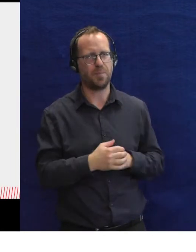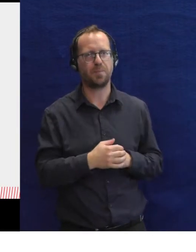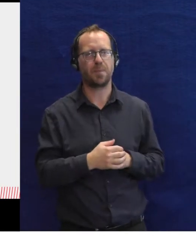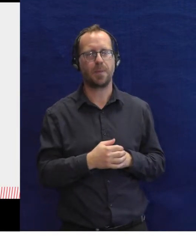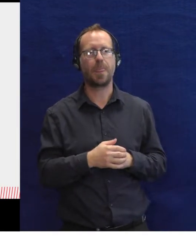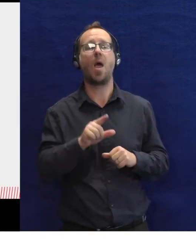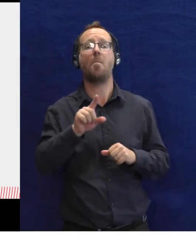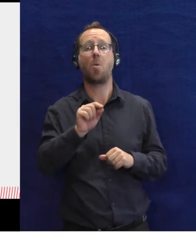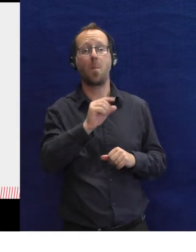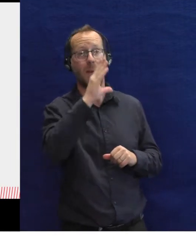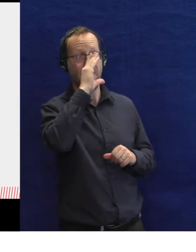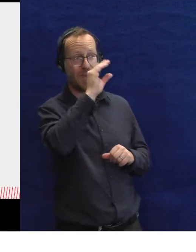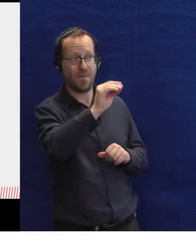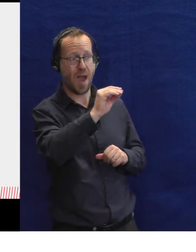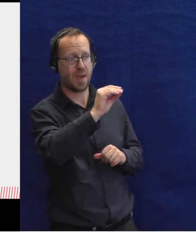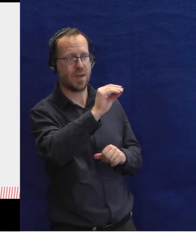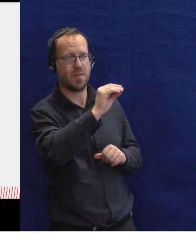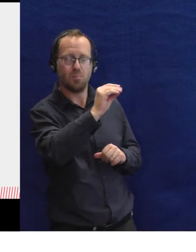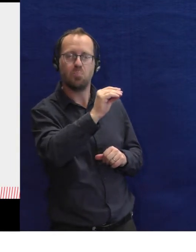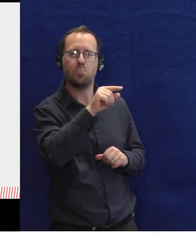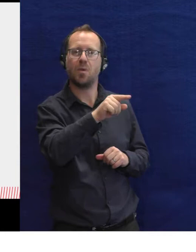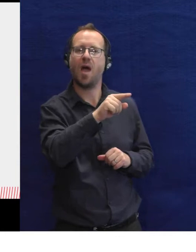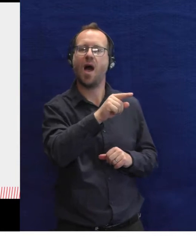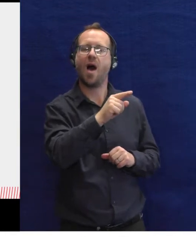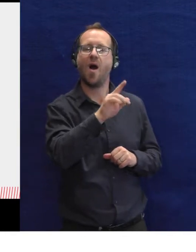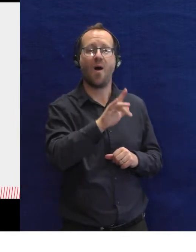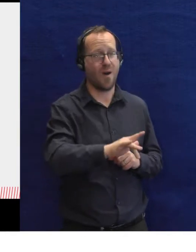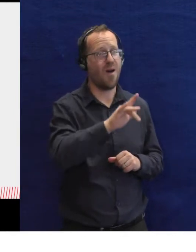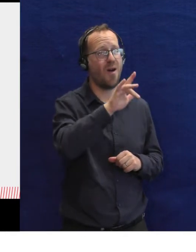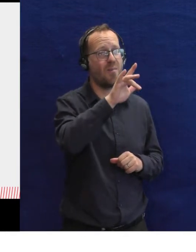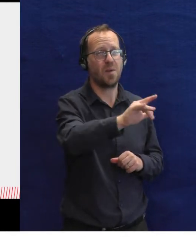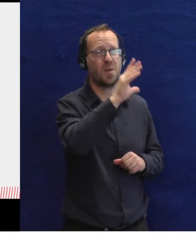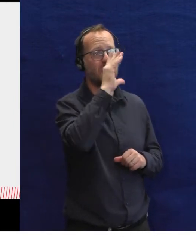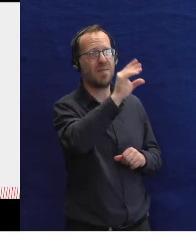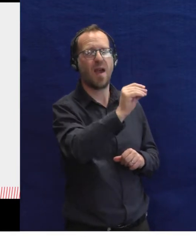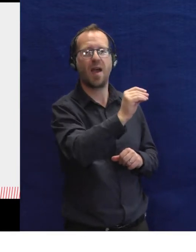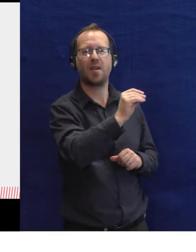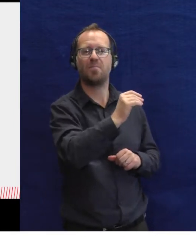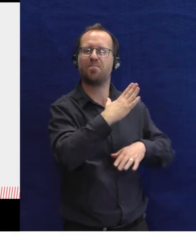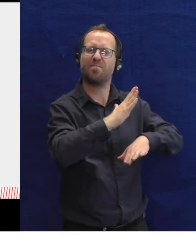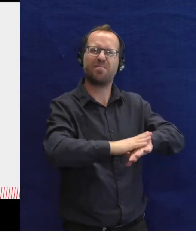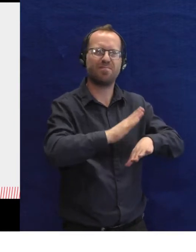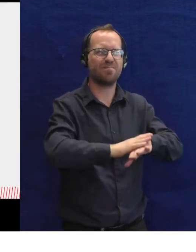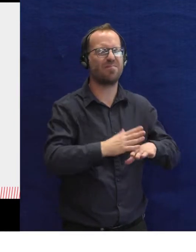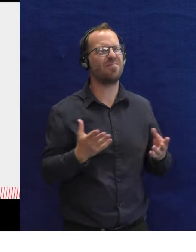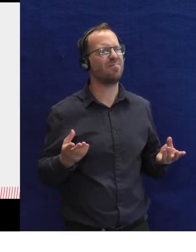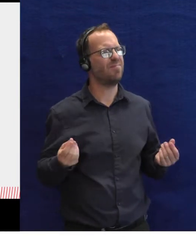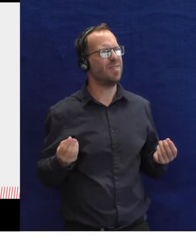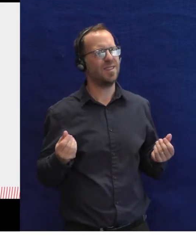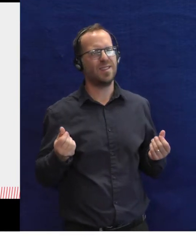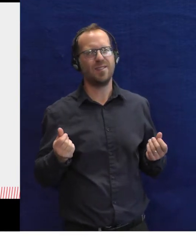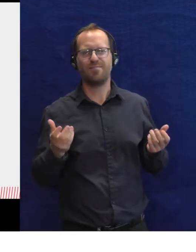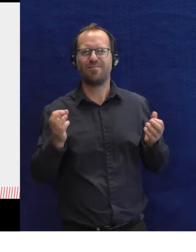at the end, you're going to the users, and the users give you a feedback which might be even completely in contrast to what the expert